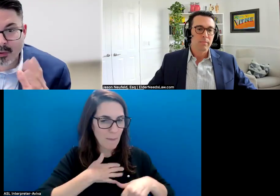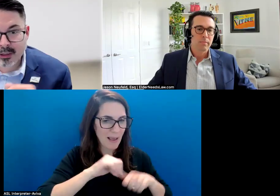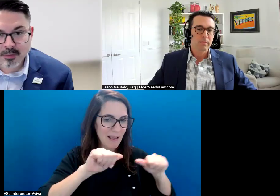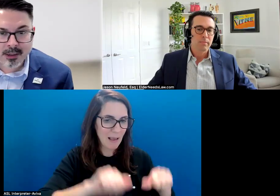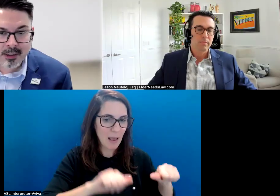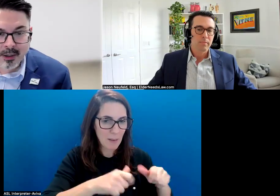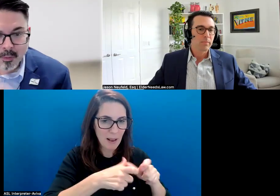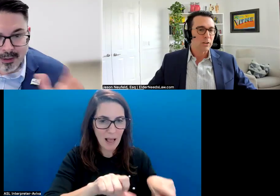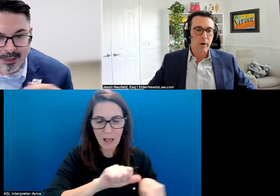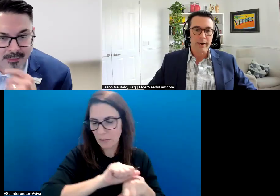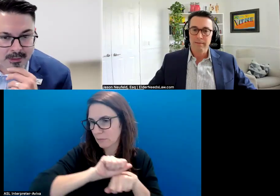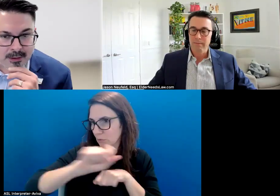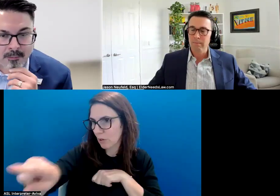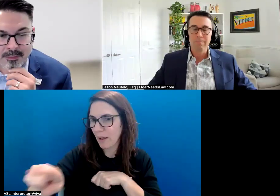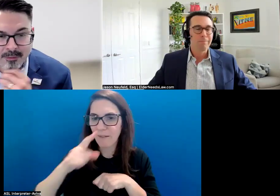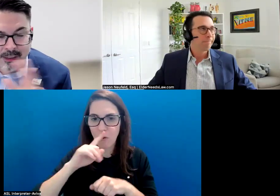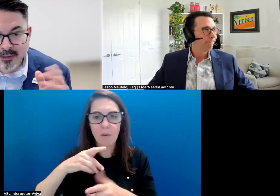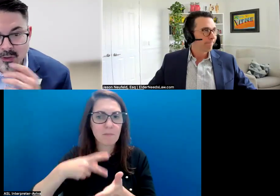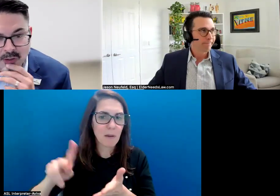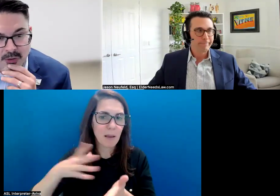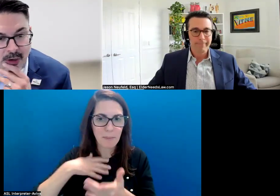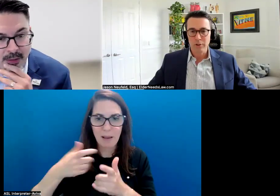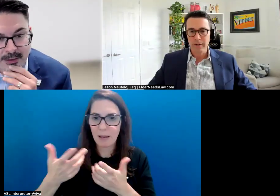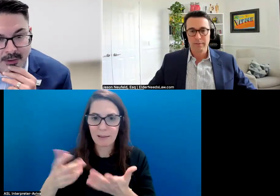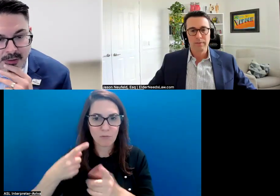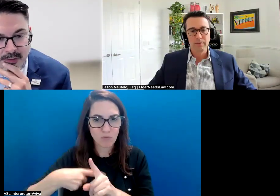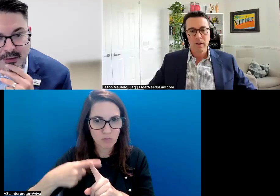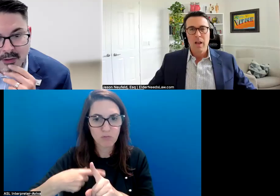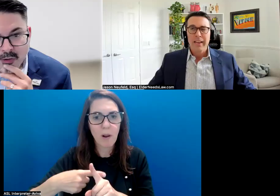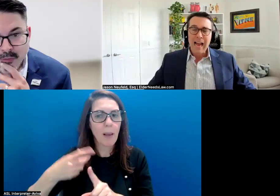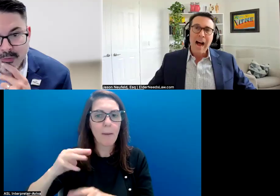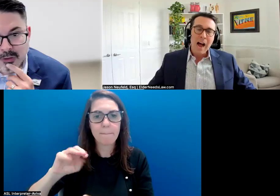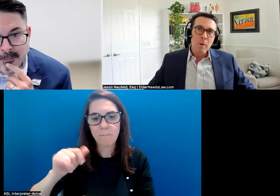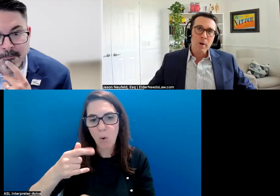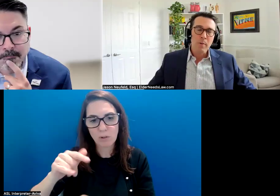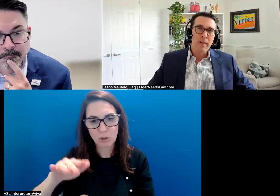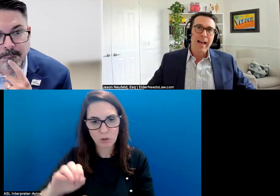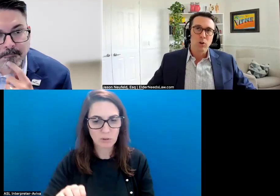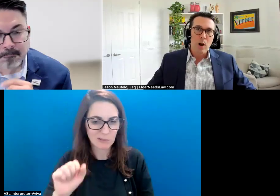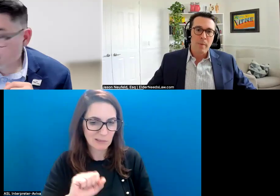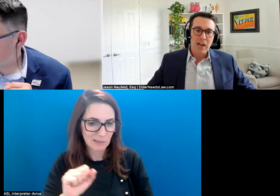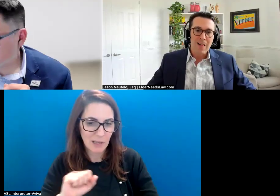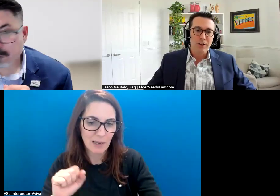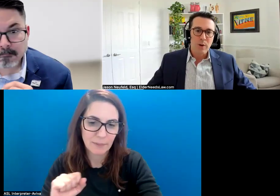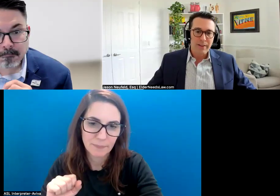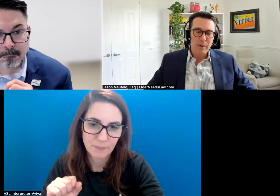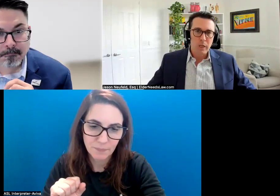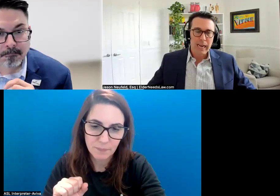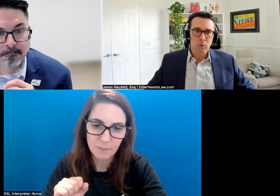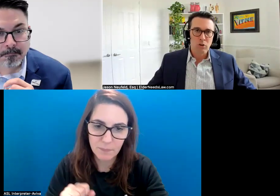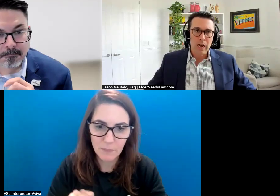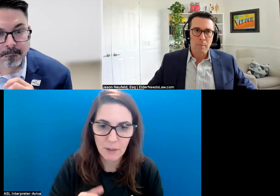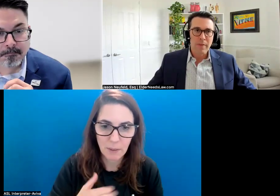my mortgage, my That's whatever that great. monthly fee is. So it's all done That's online great. now. So that's a cool Yeah, thing. I'm a big proponent of that as well. My clients who have